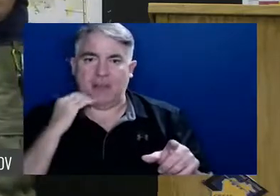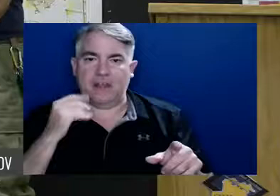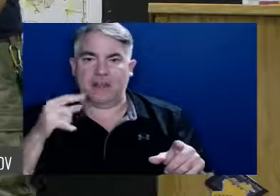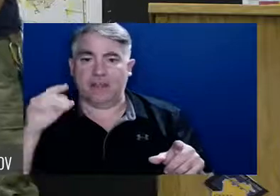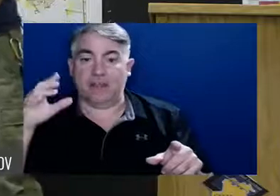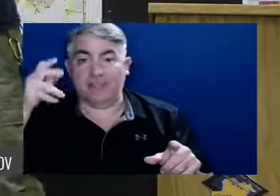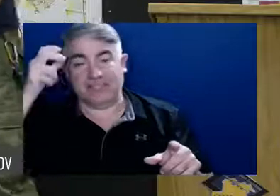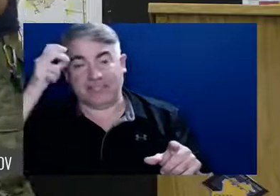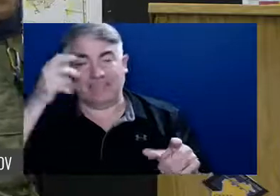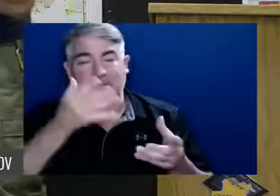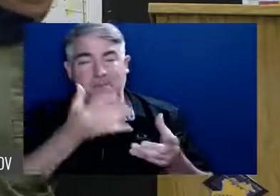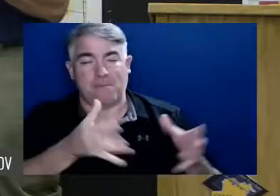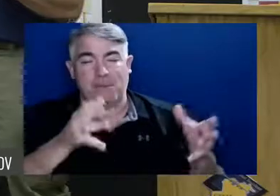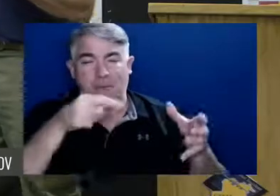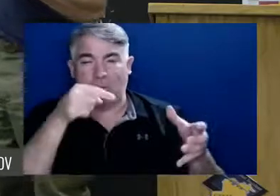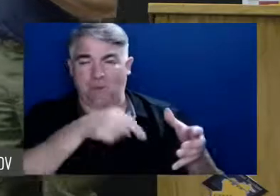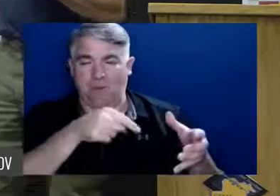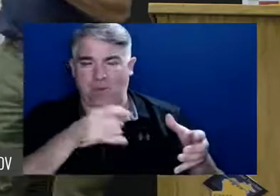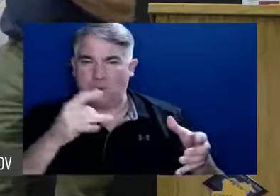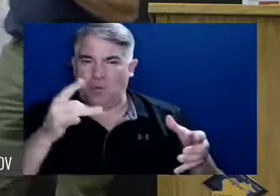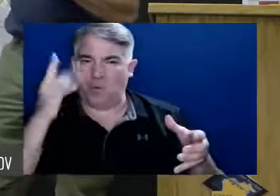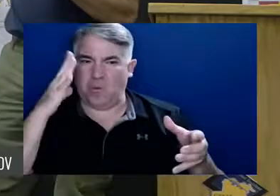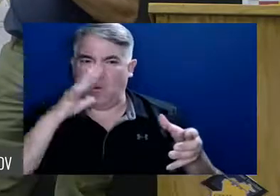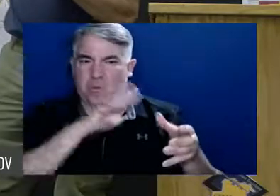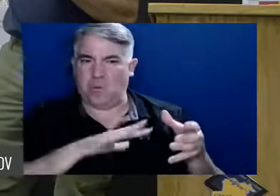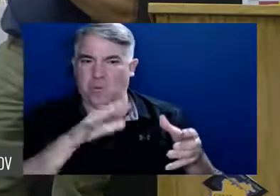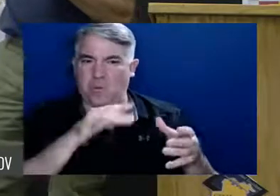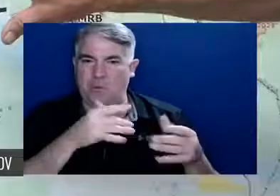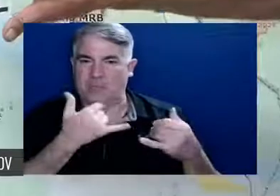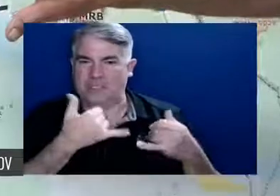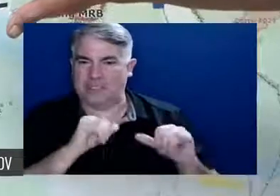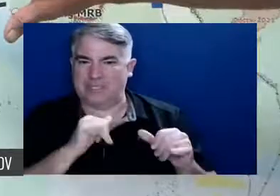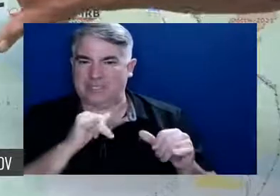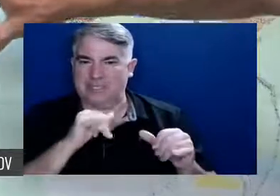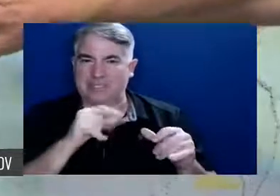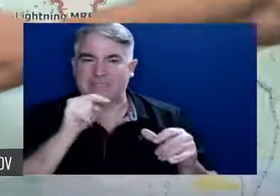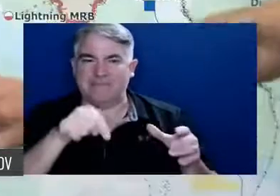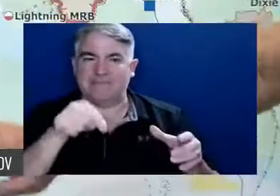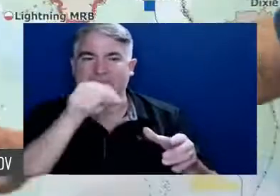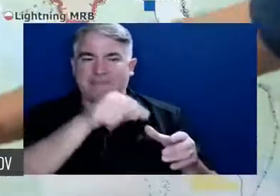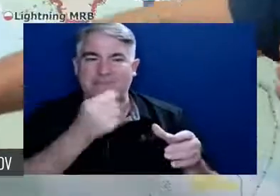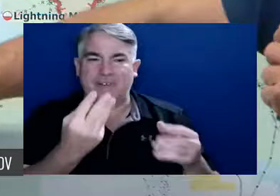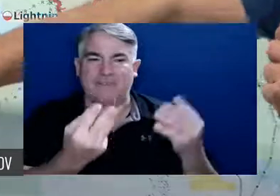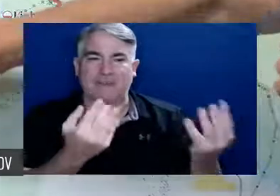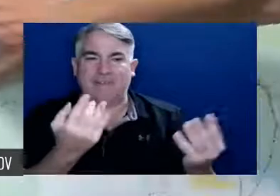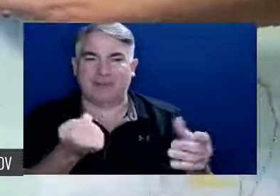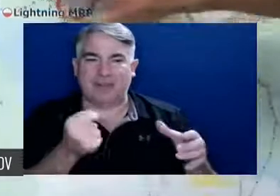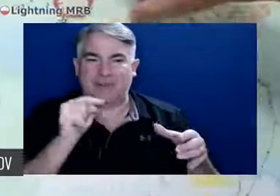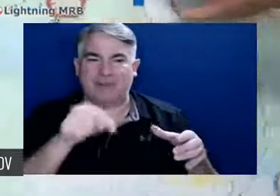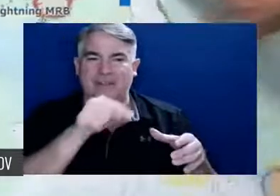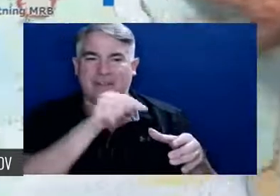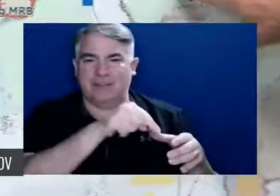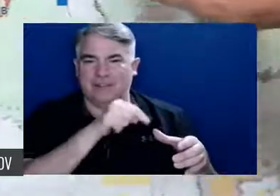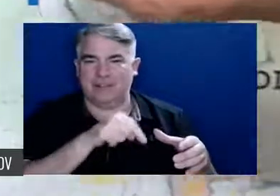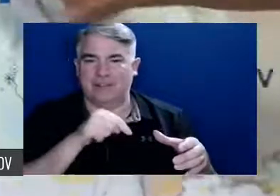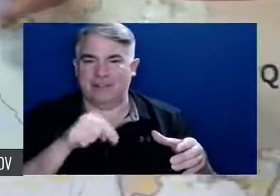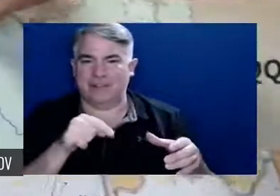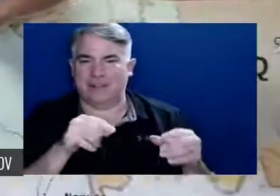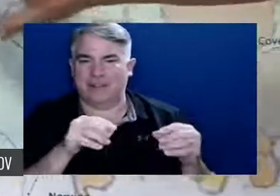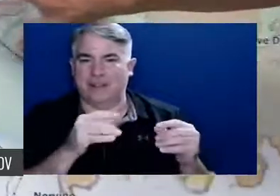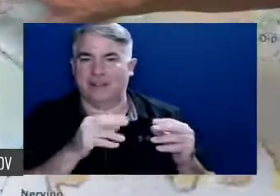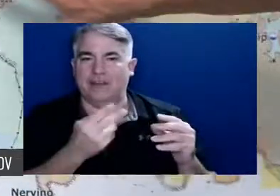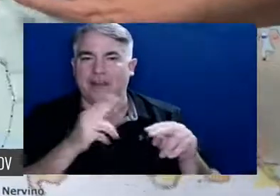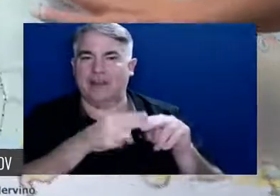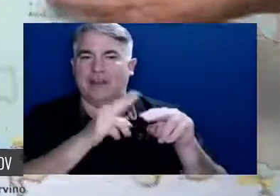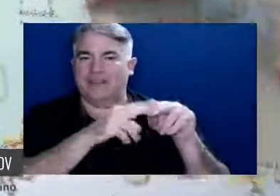there. Interior pockets will continue to smoke, and that activity will pick up as things warm and dry. And then across Horton